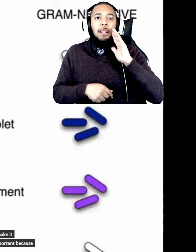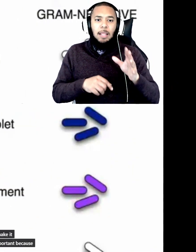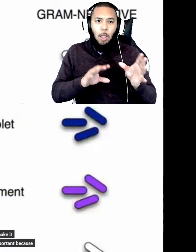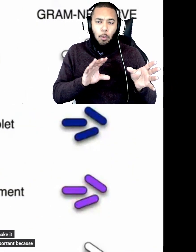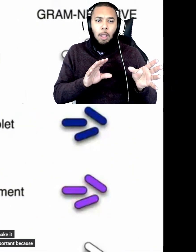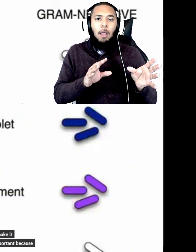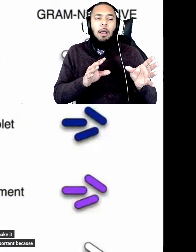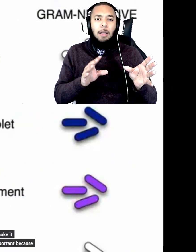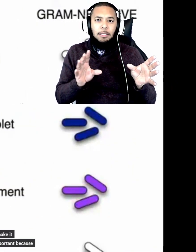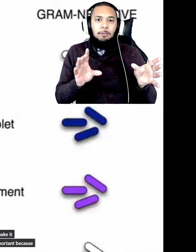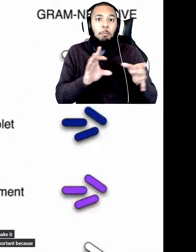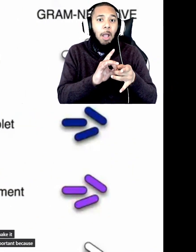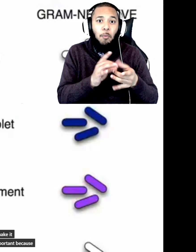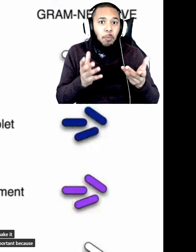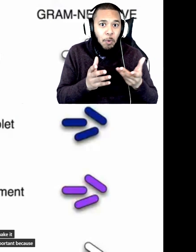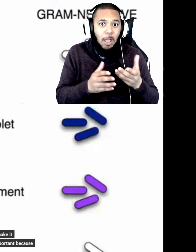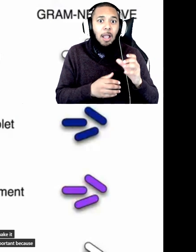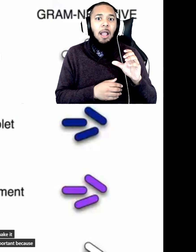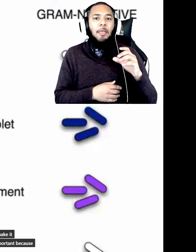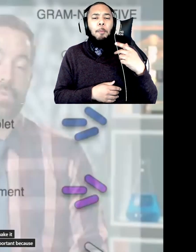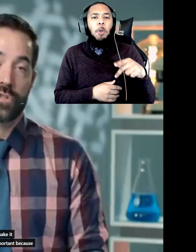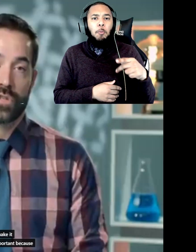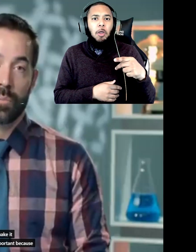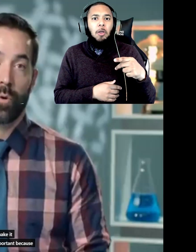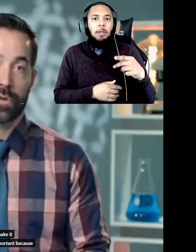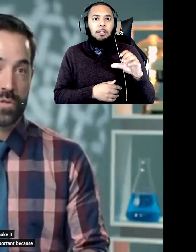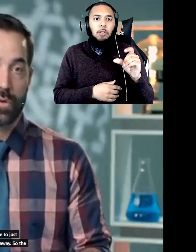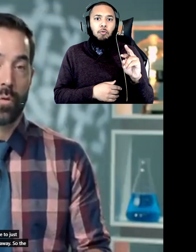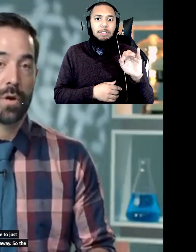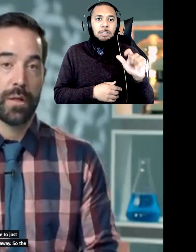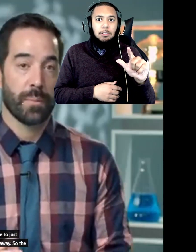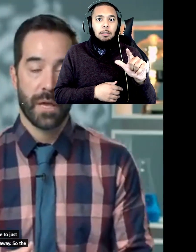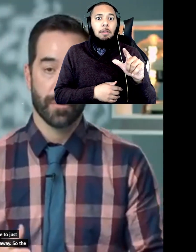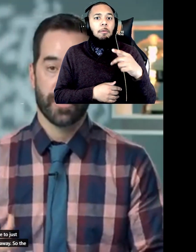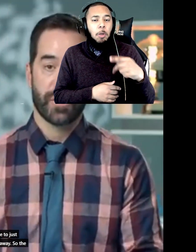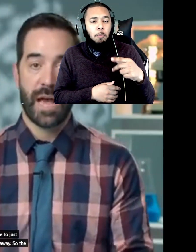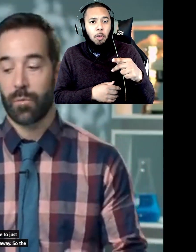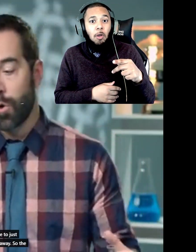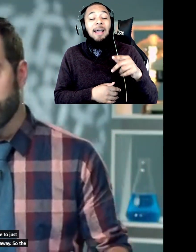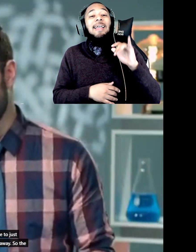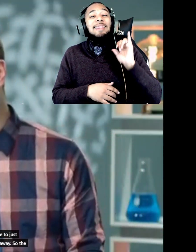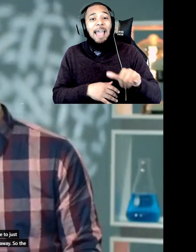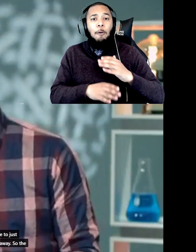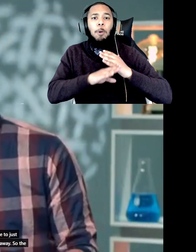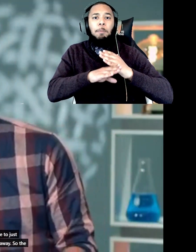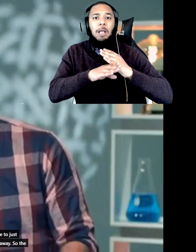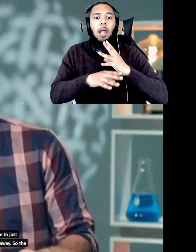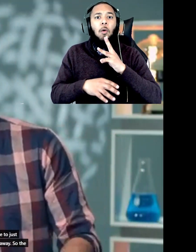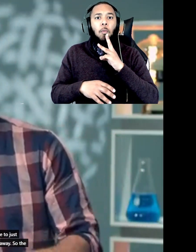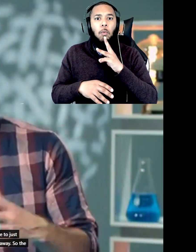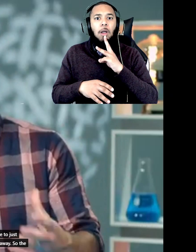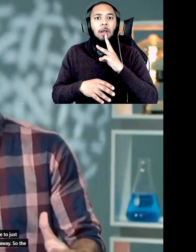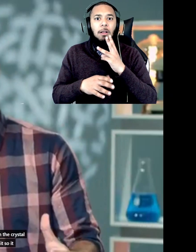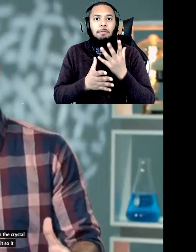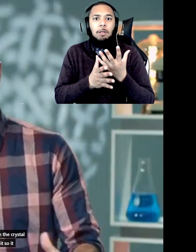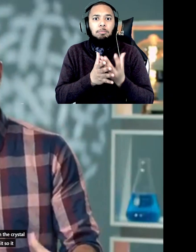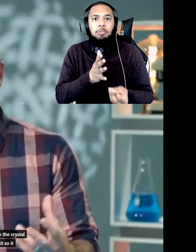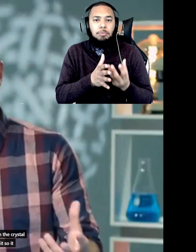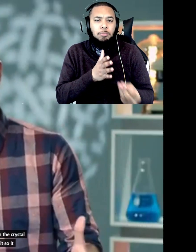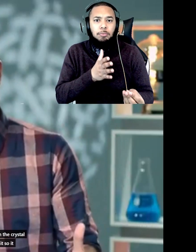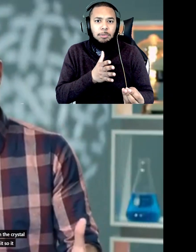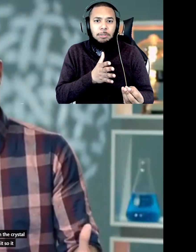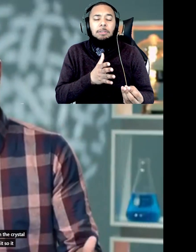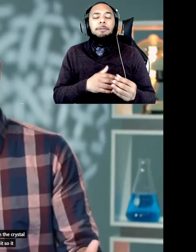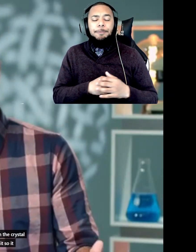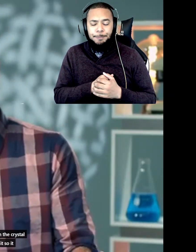crystal violet to make it insoluble to water, which is important because we don't want to be able to just add water and wash all this away. So the iodine is then